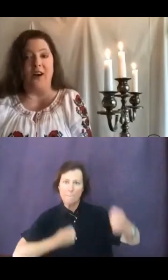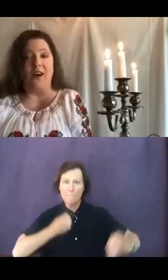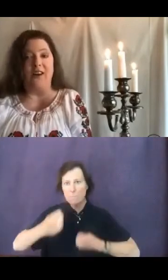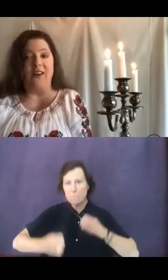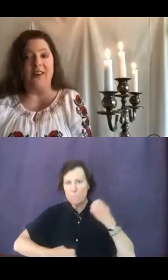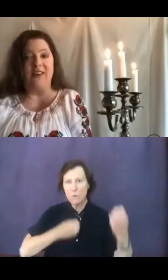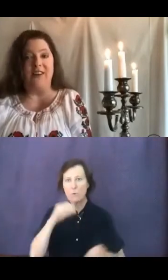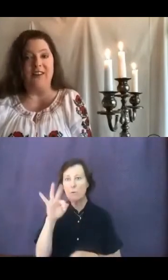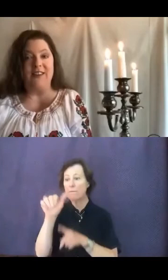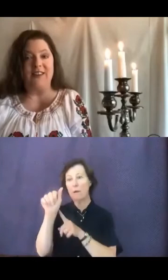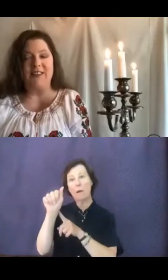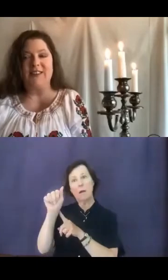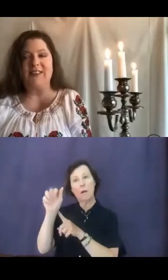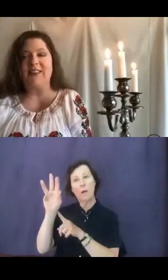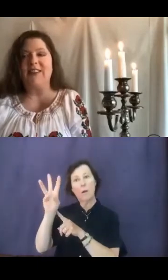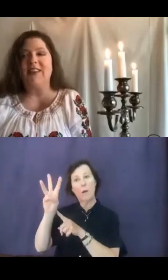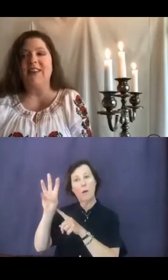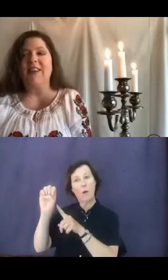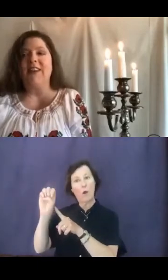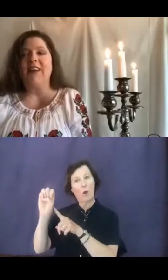awe.